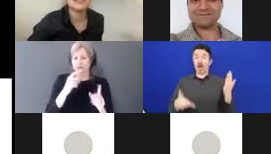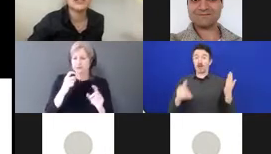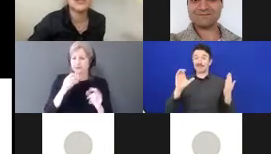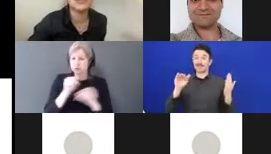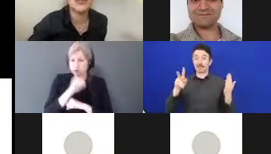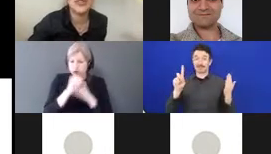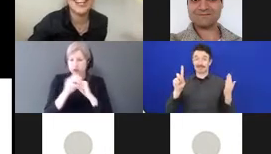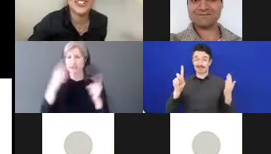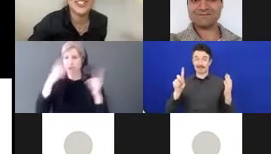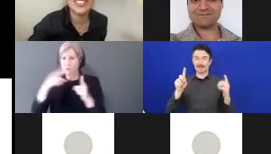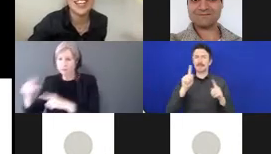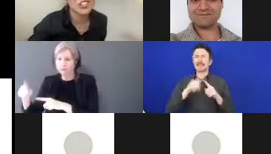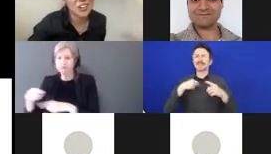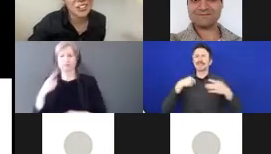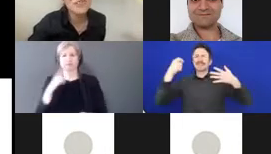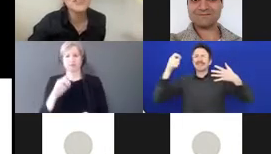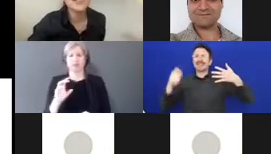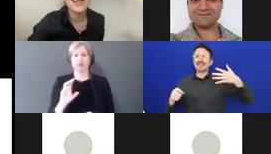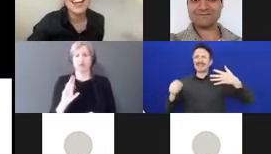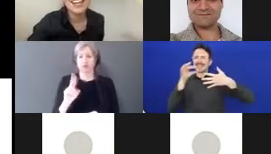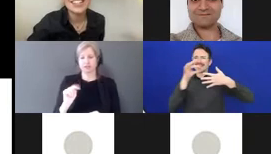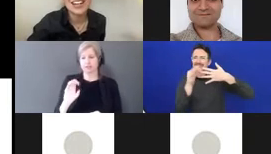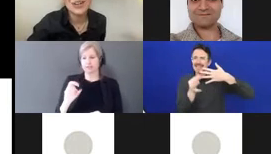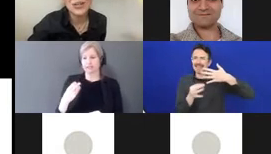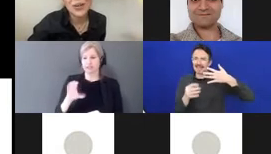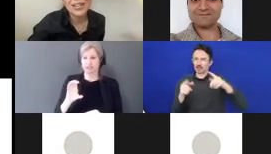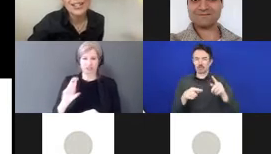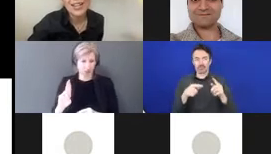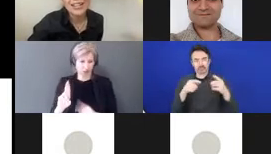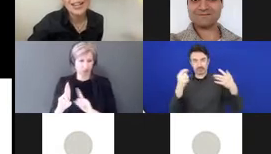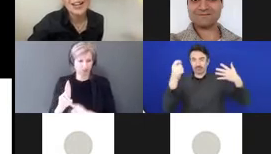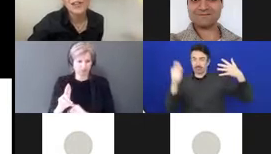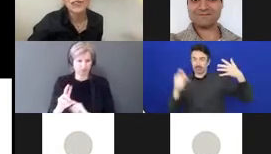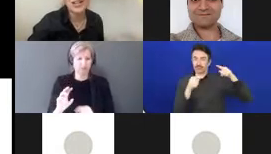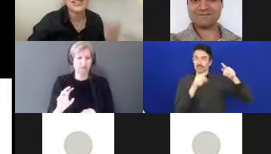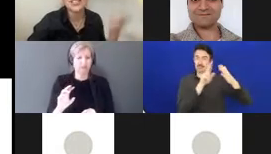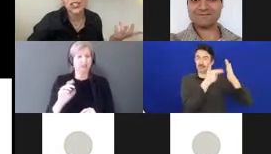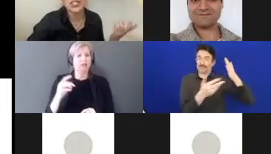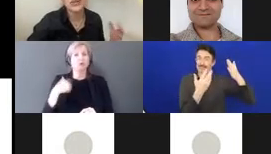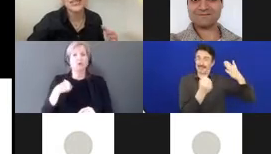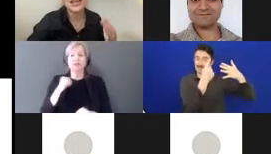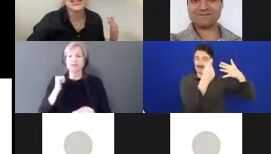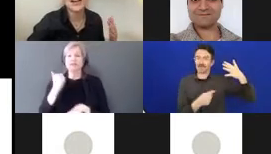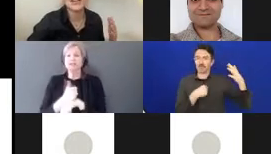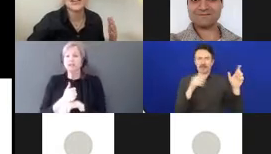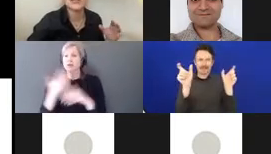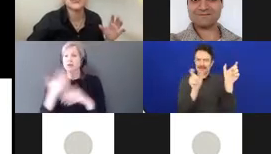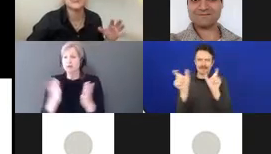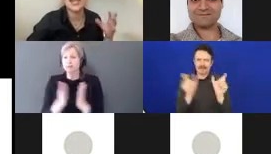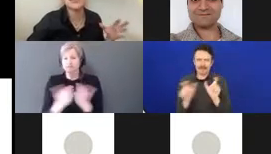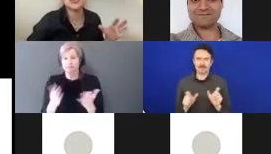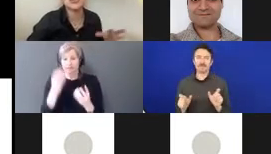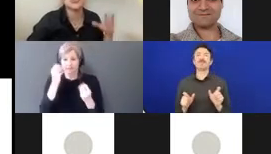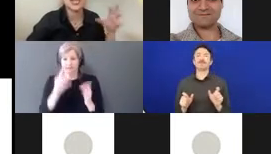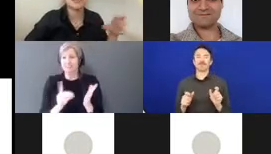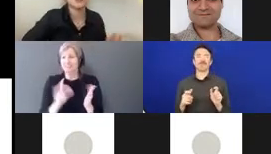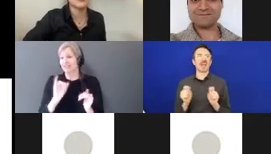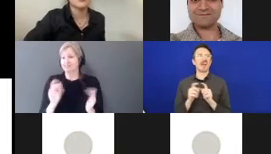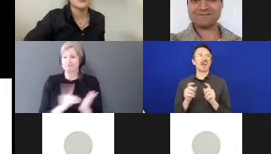by the UNOHCHR. And we created then a dictionary that was able